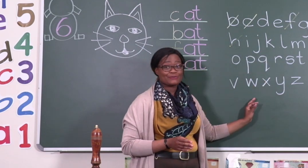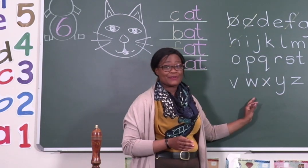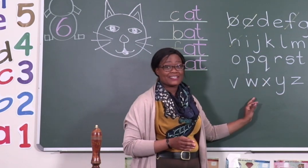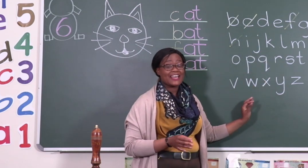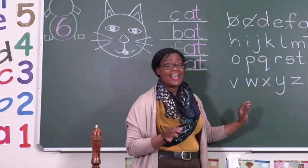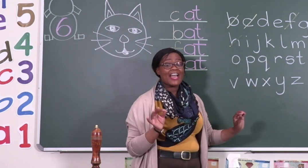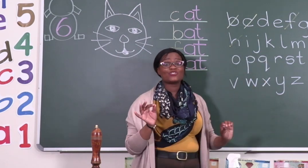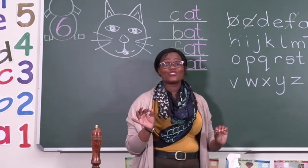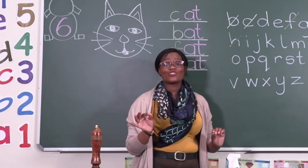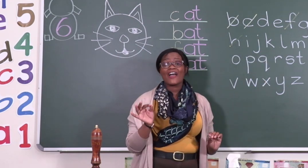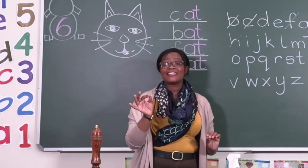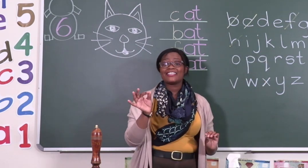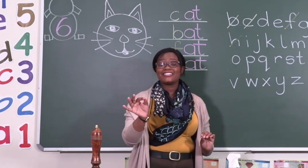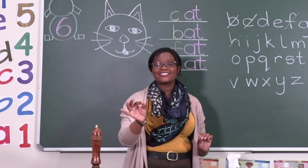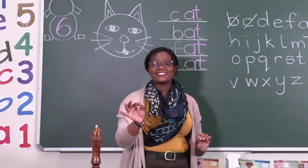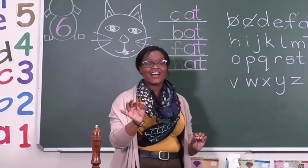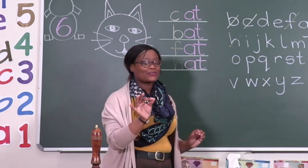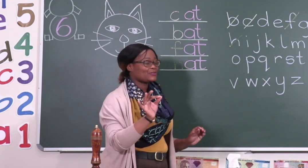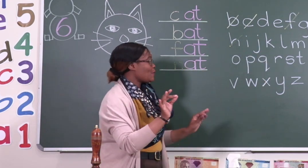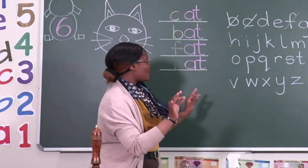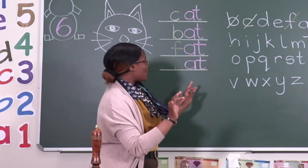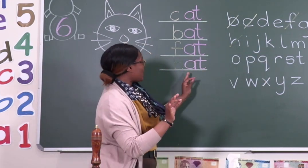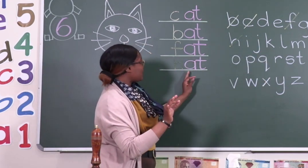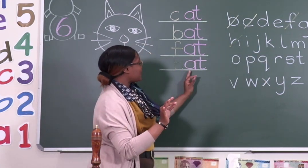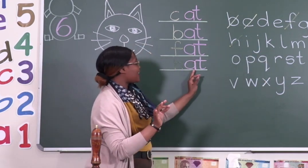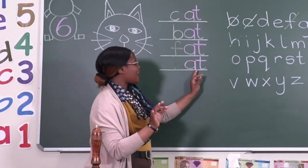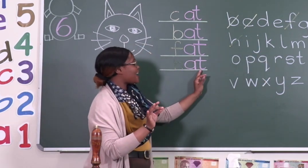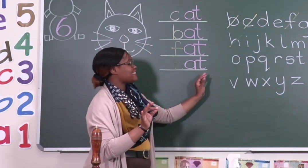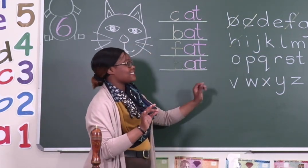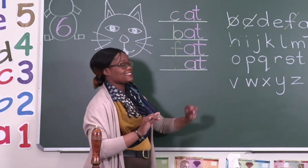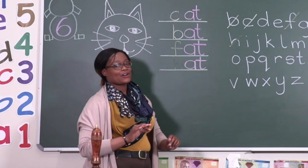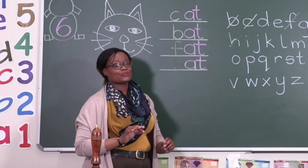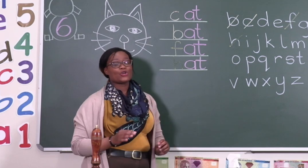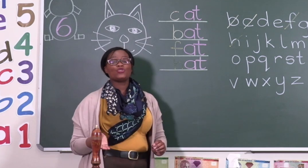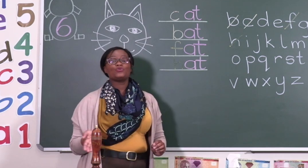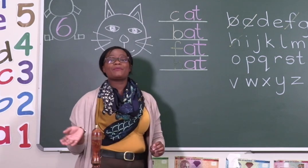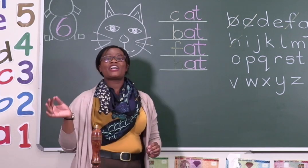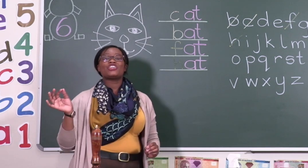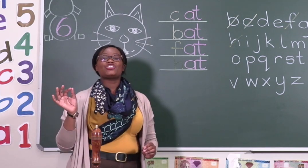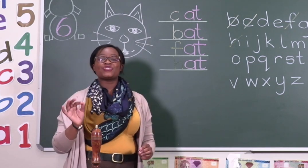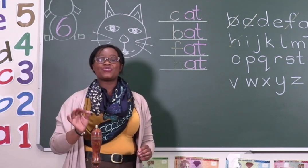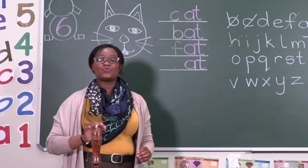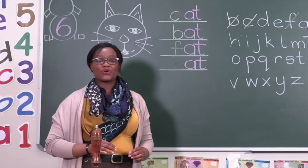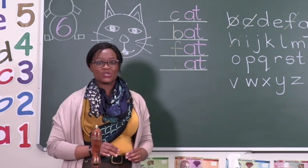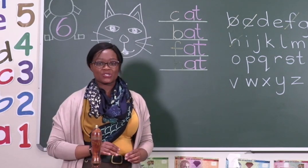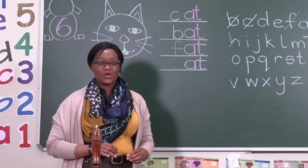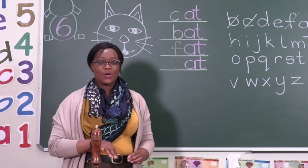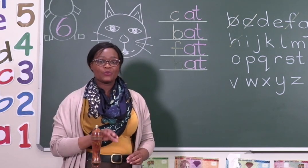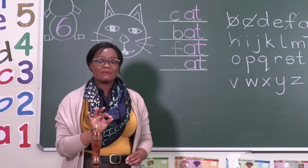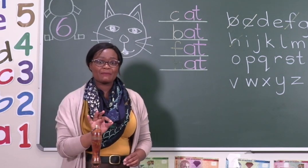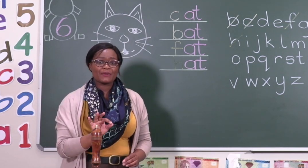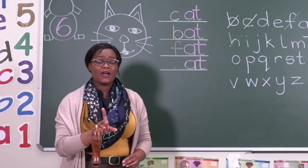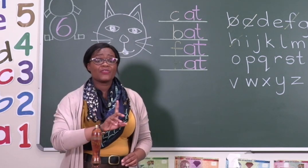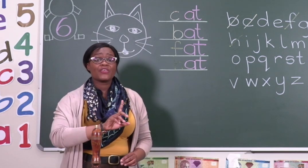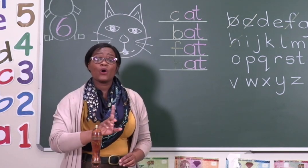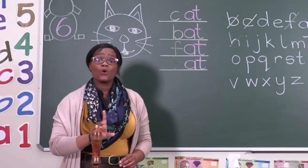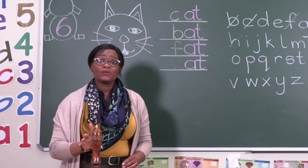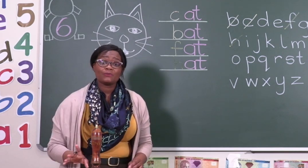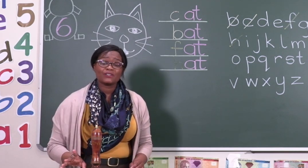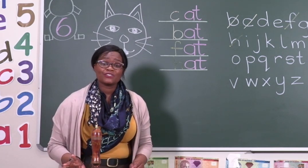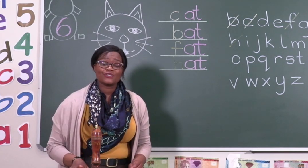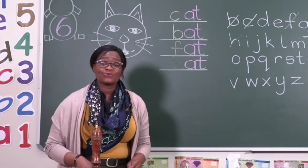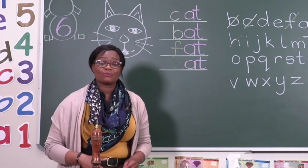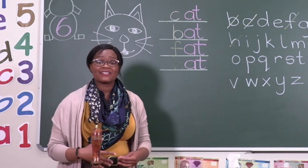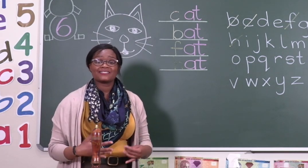alphabet and try each sound with the ending sound to make a new word. Remember, they